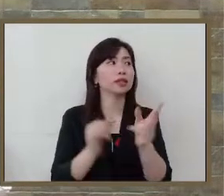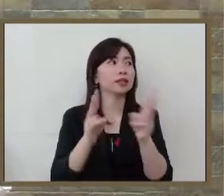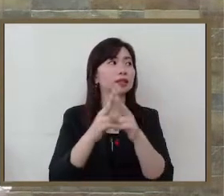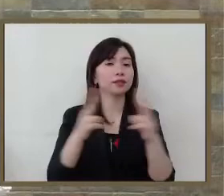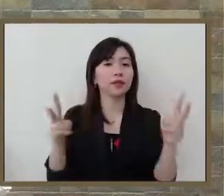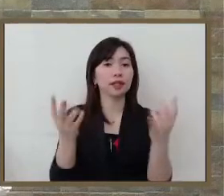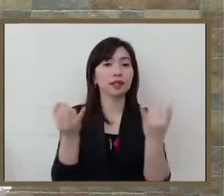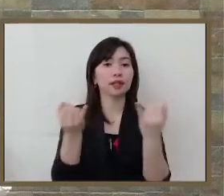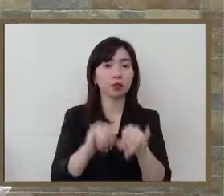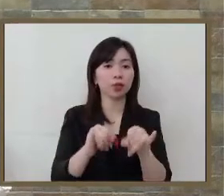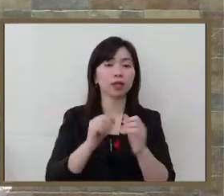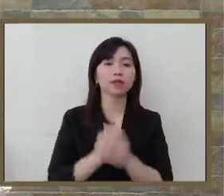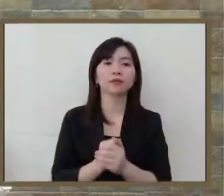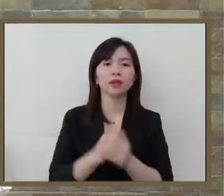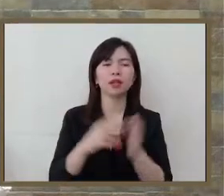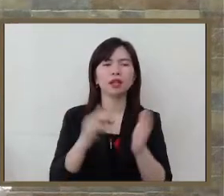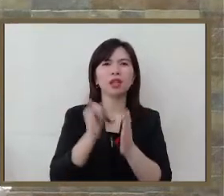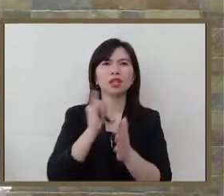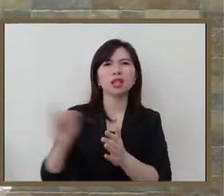the king.